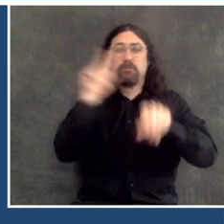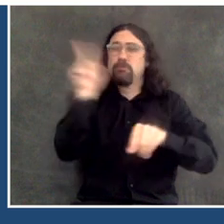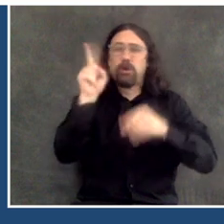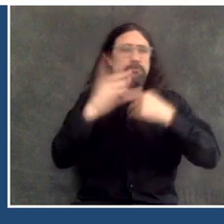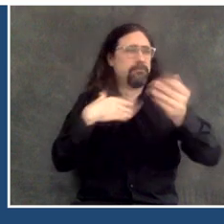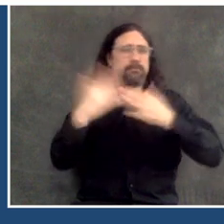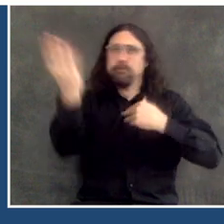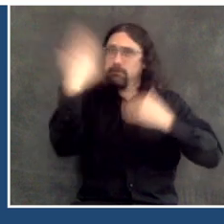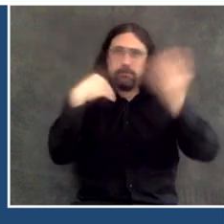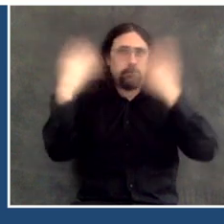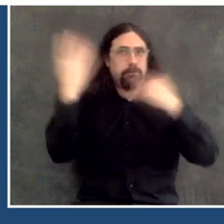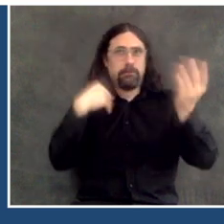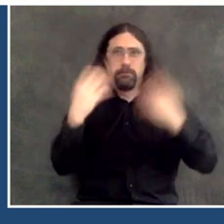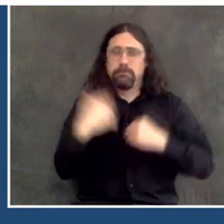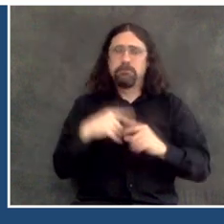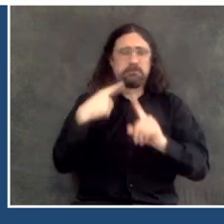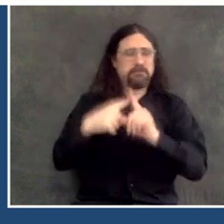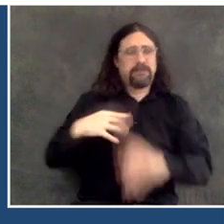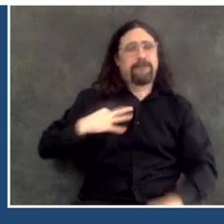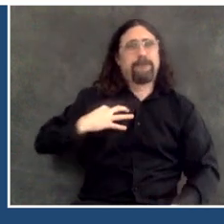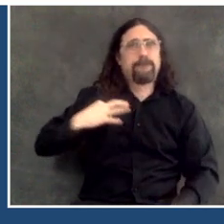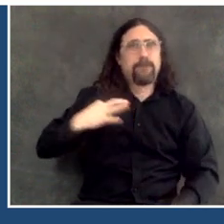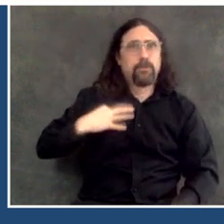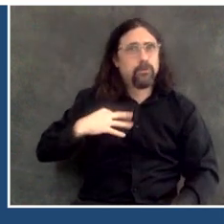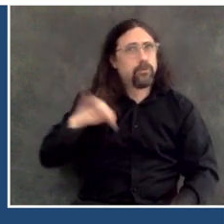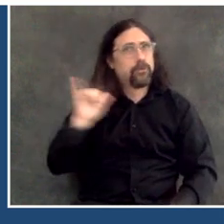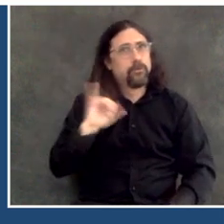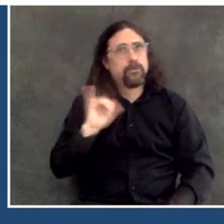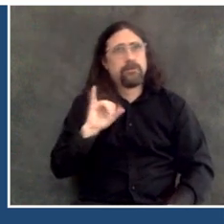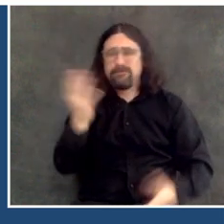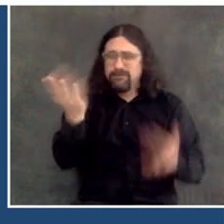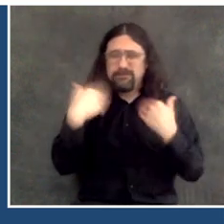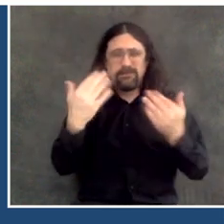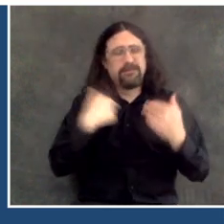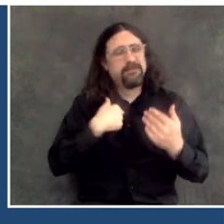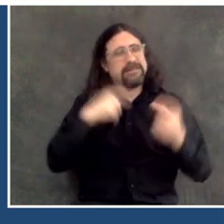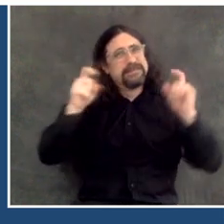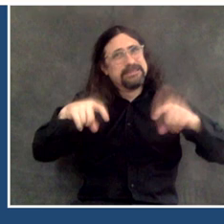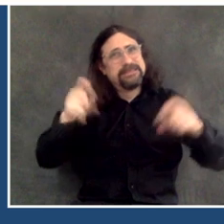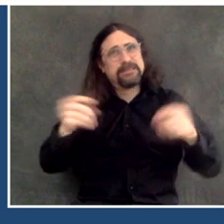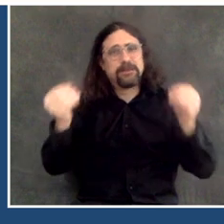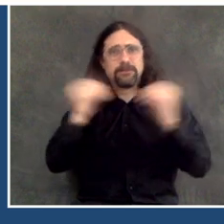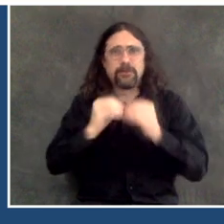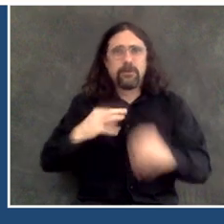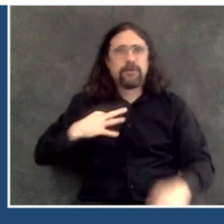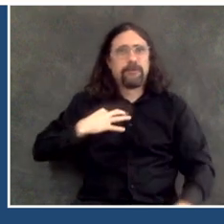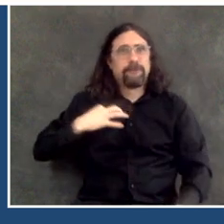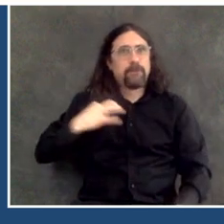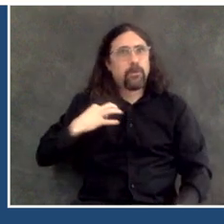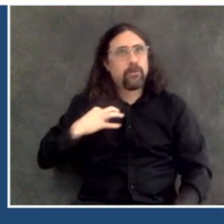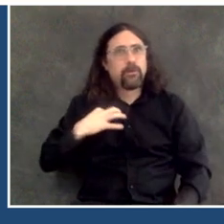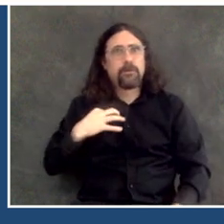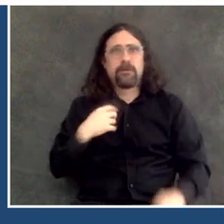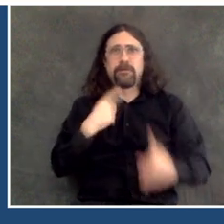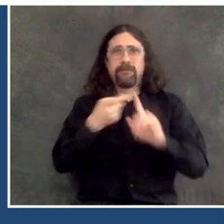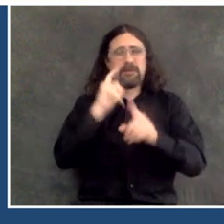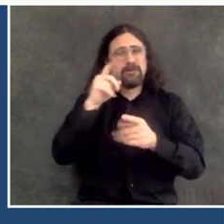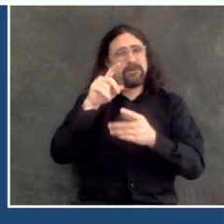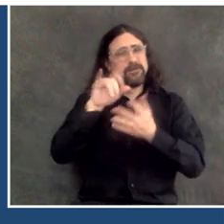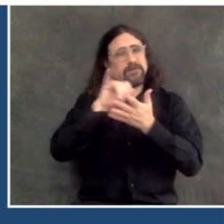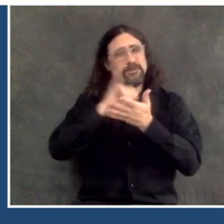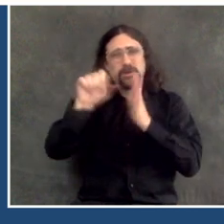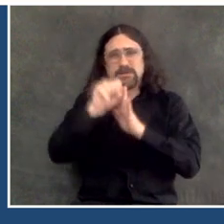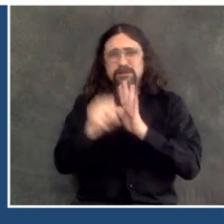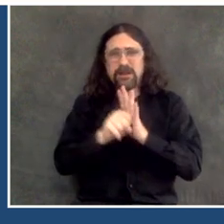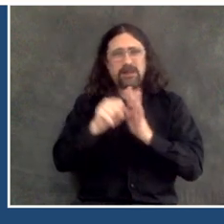own New York City Medical Reserve Corps through our Department of Health and with the state through its medical volunteer system. Together,